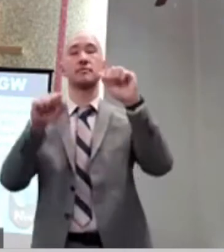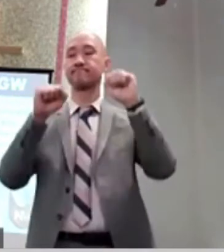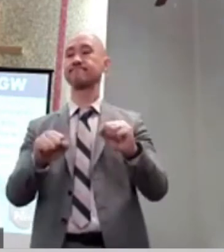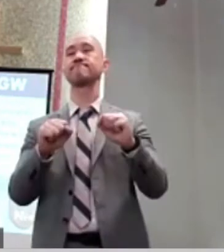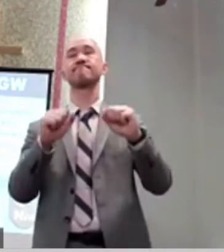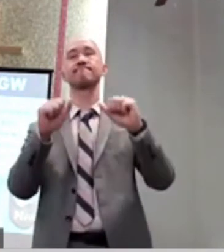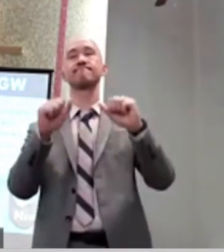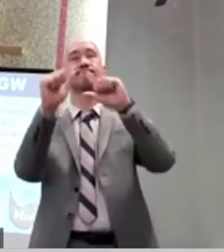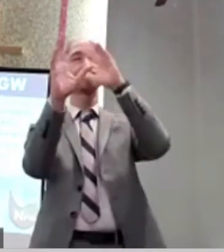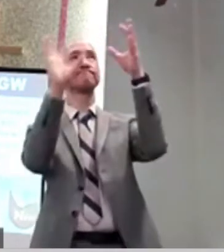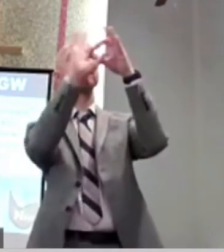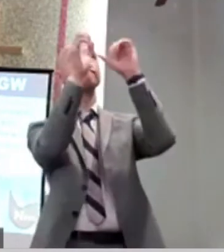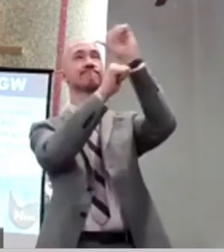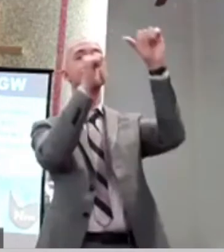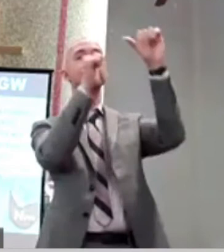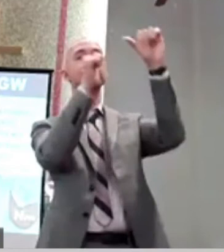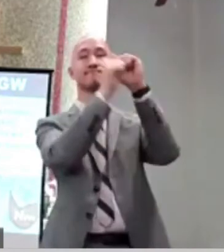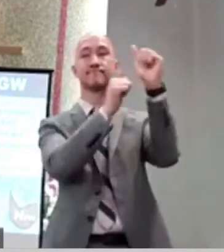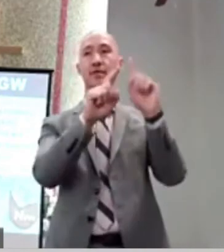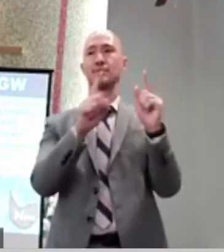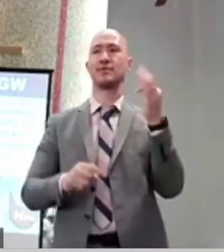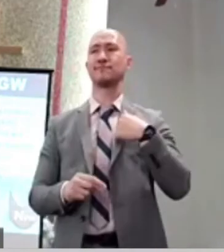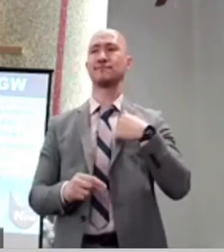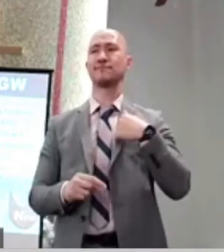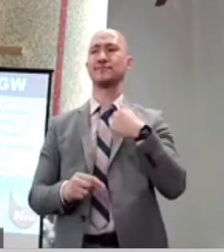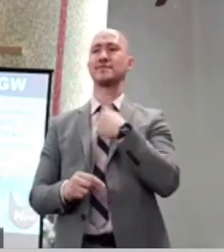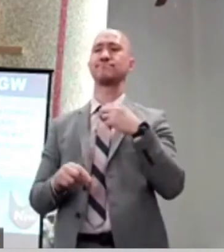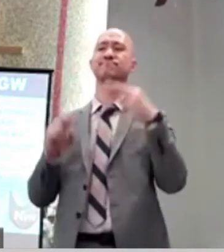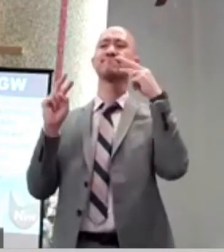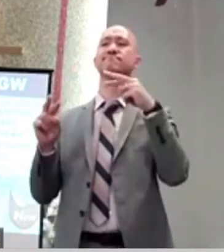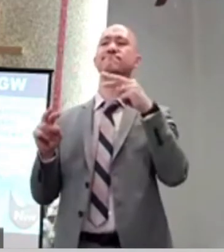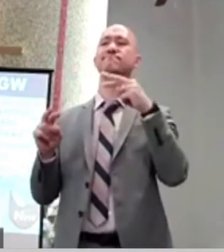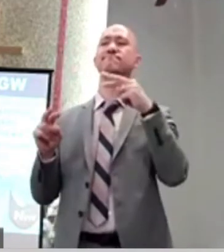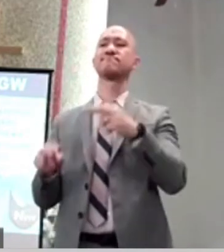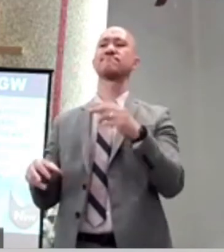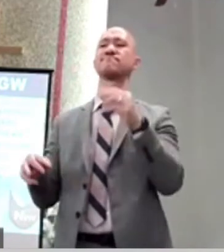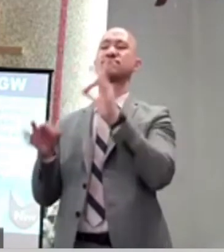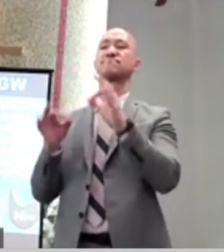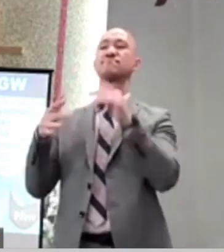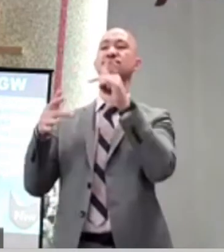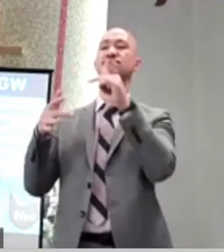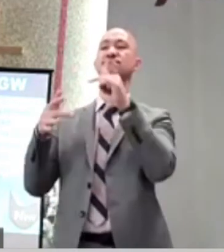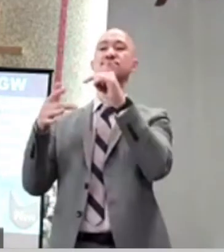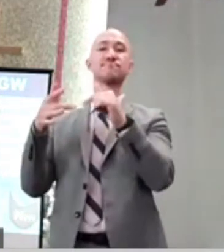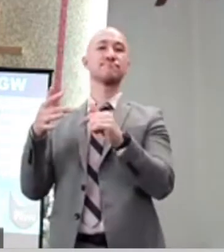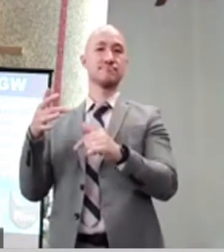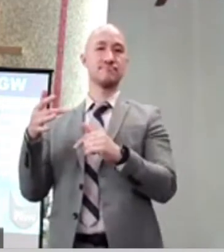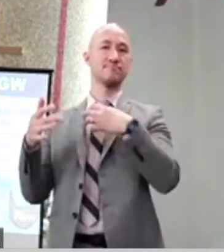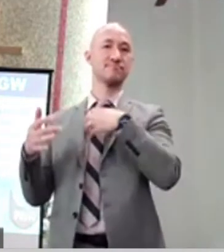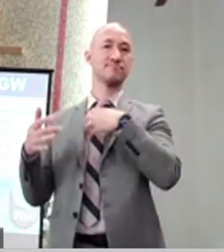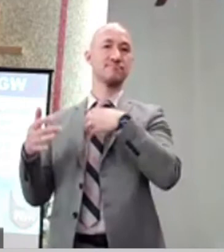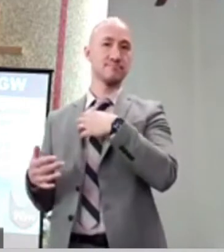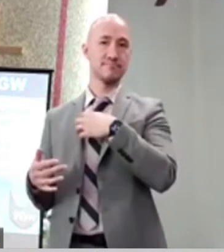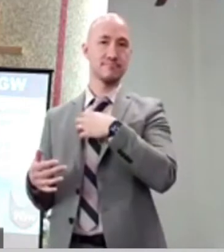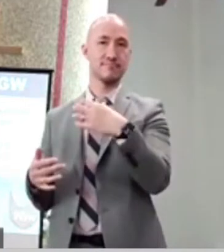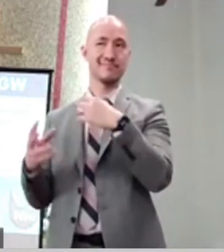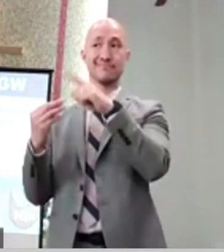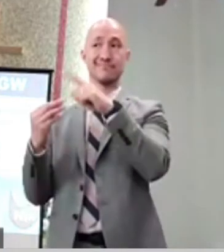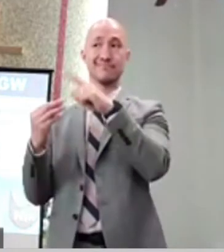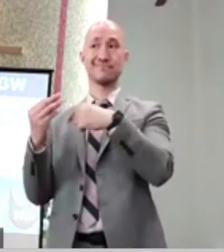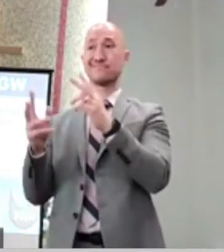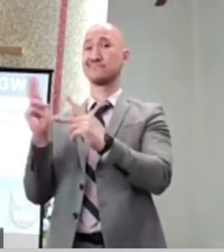need to understand who I am. And then they'll follow me to the ends of the earth. It's about a relationship that